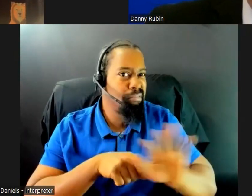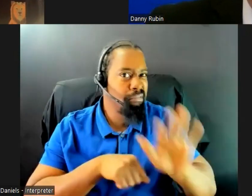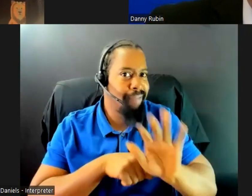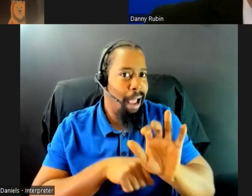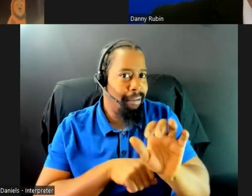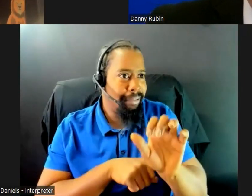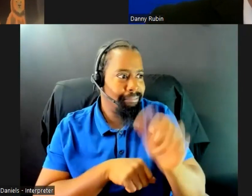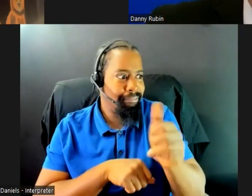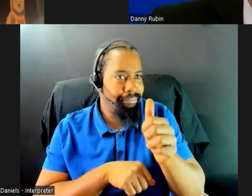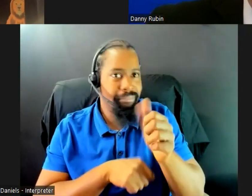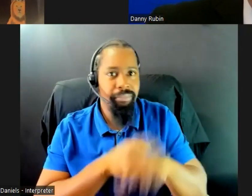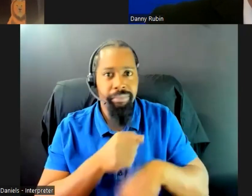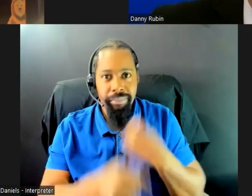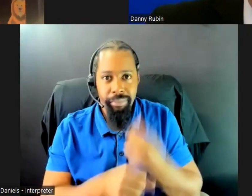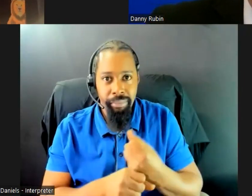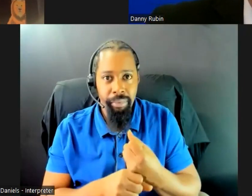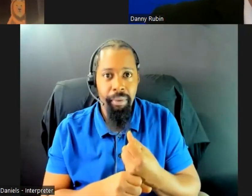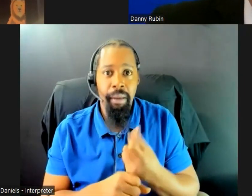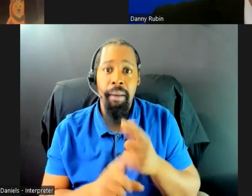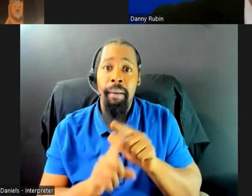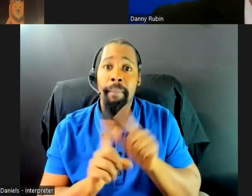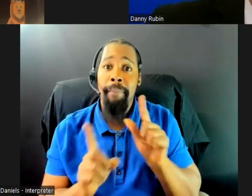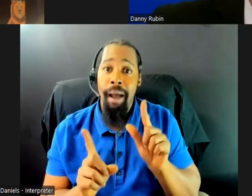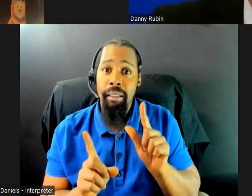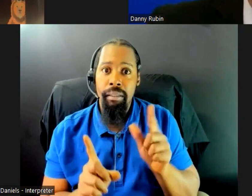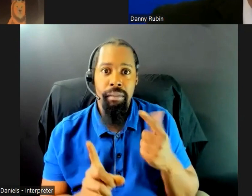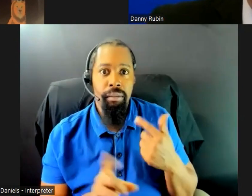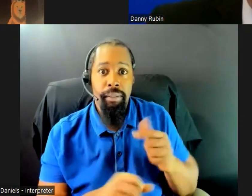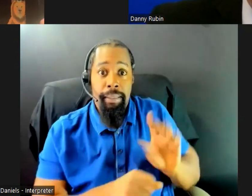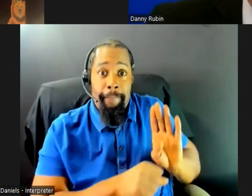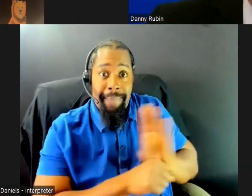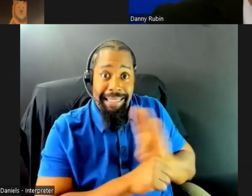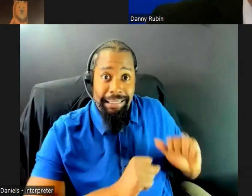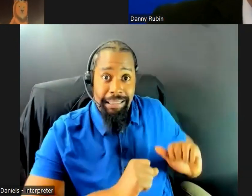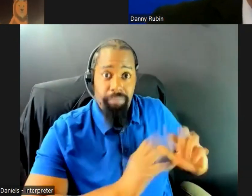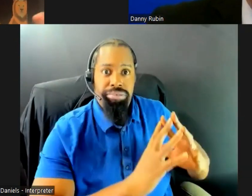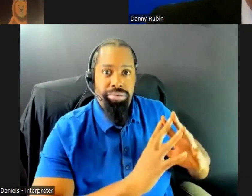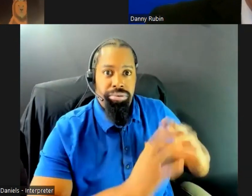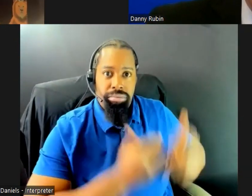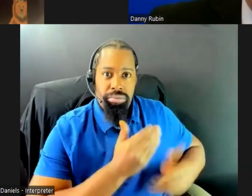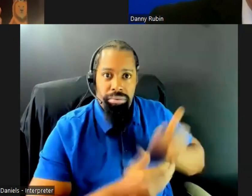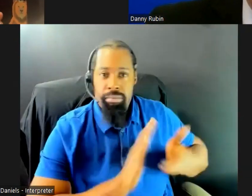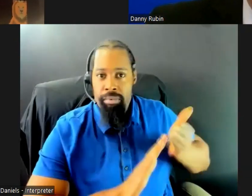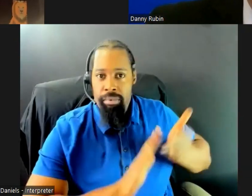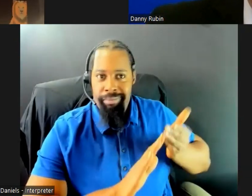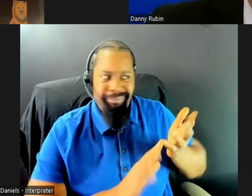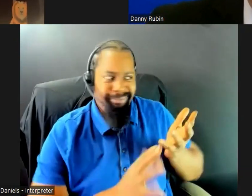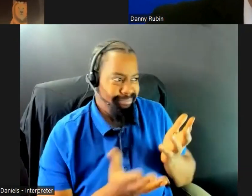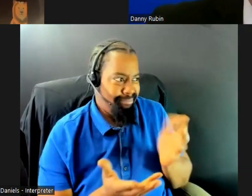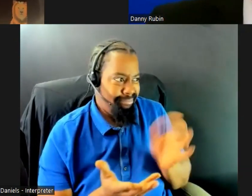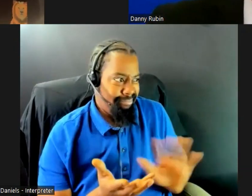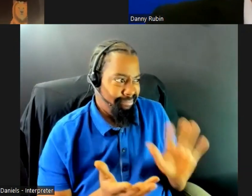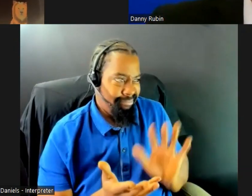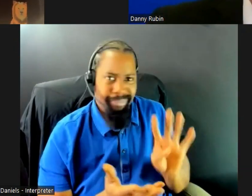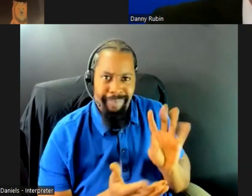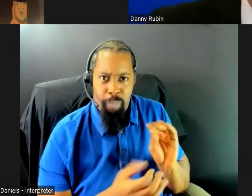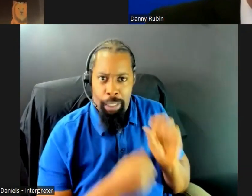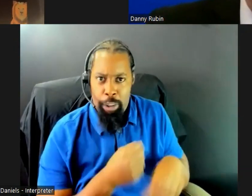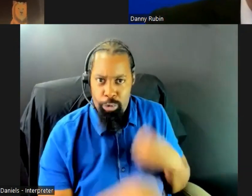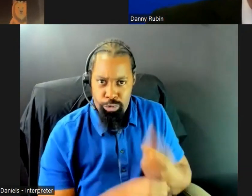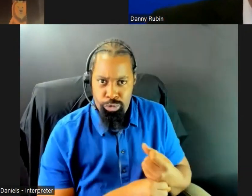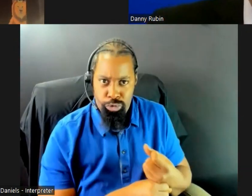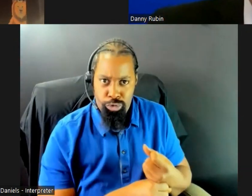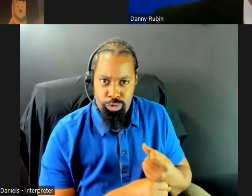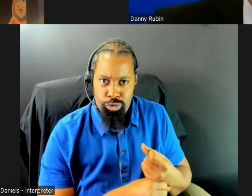when I came back from Paris to Israel, and I was a little depressed because I left Paris, I